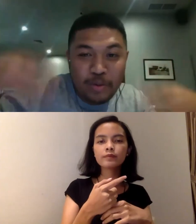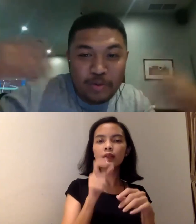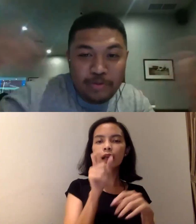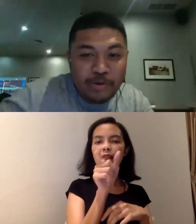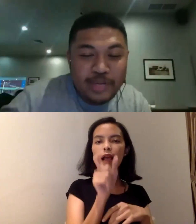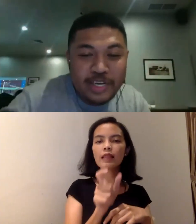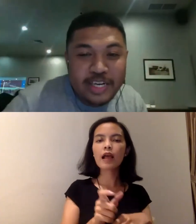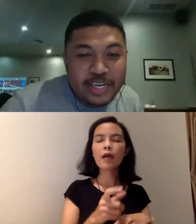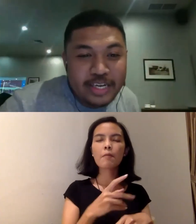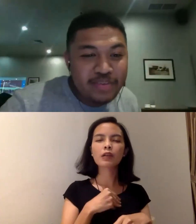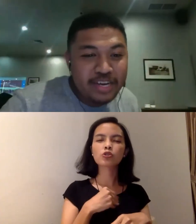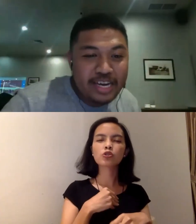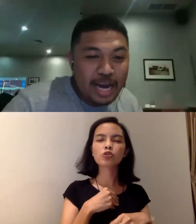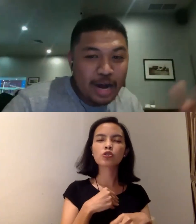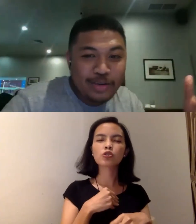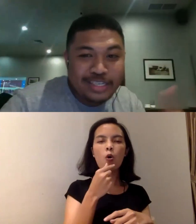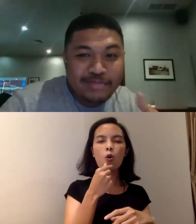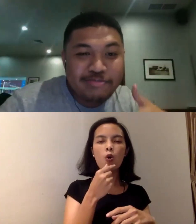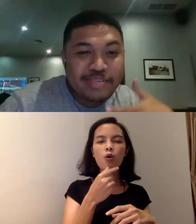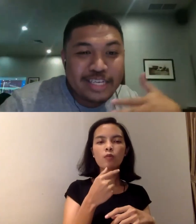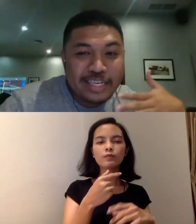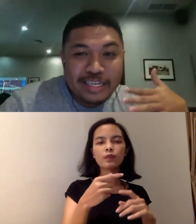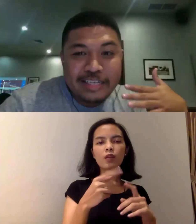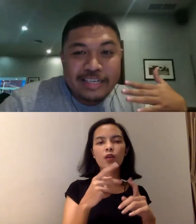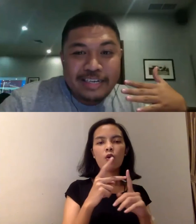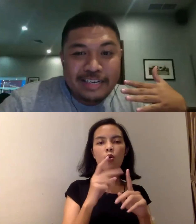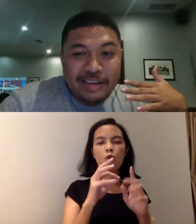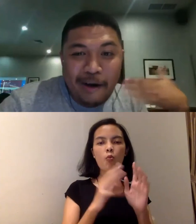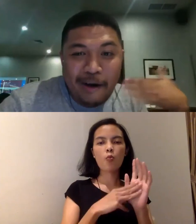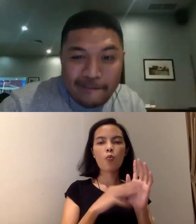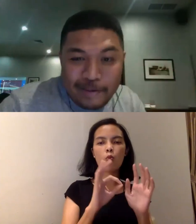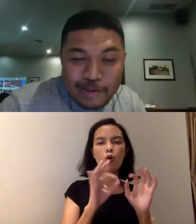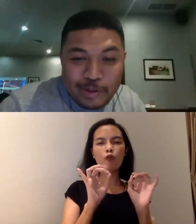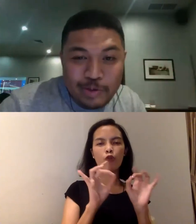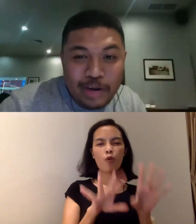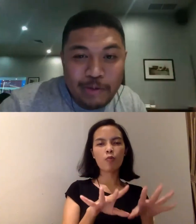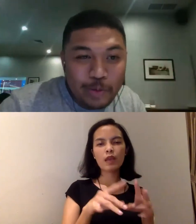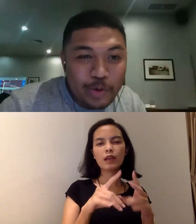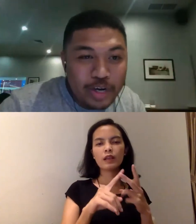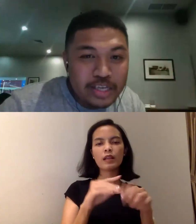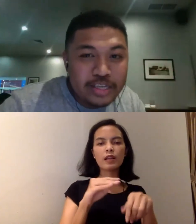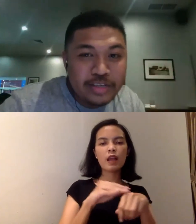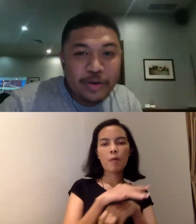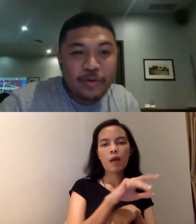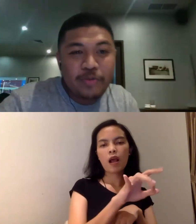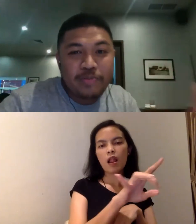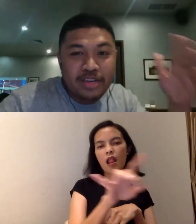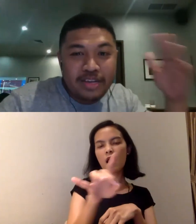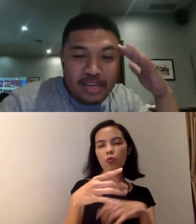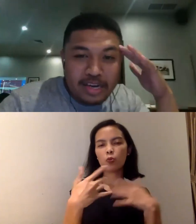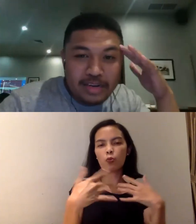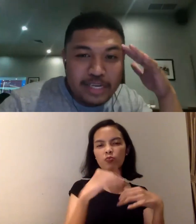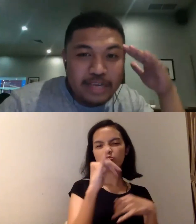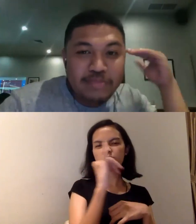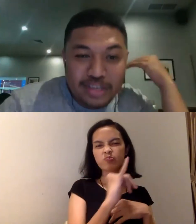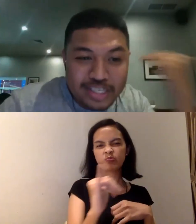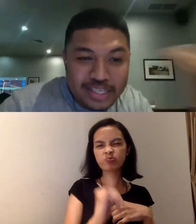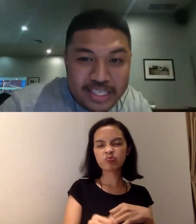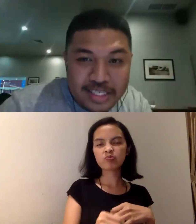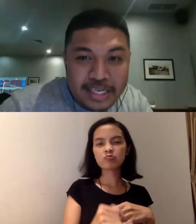the homophobia, and how it can really harmful to everyone, and